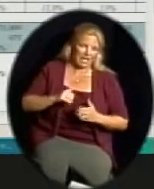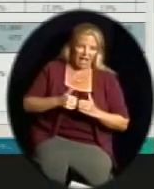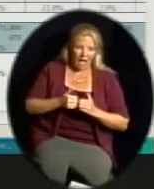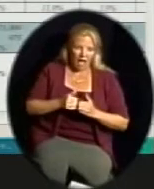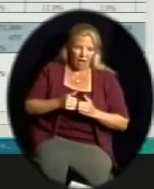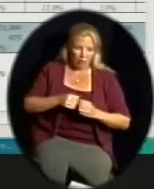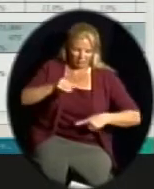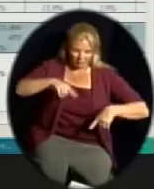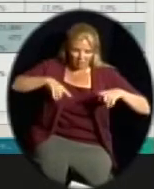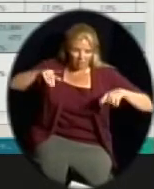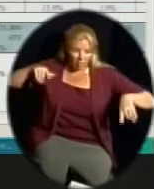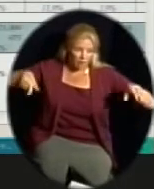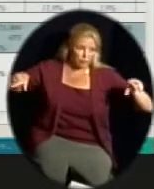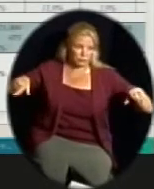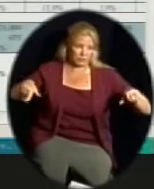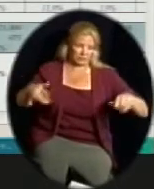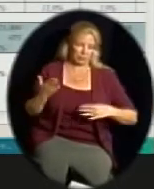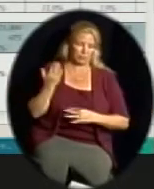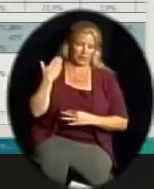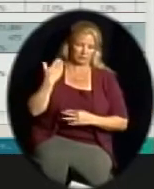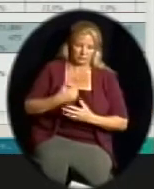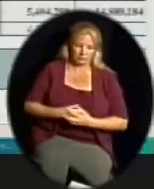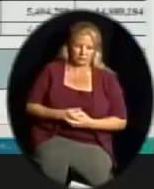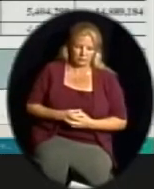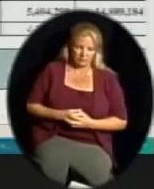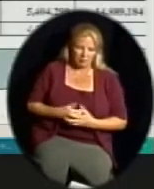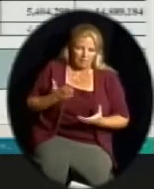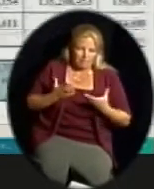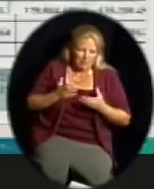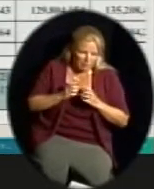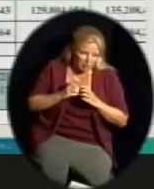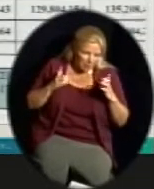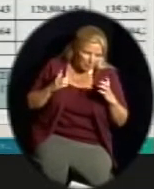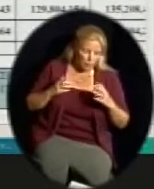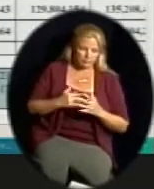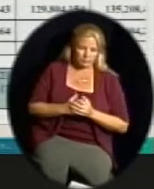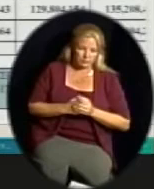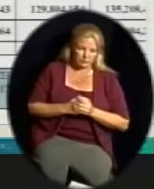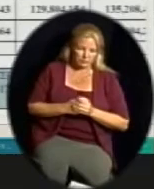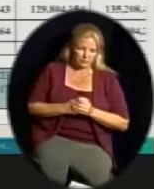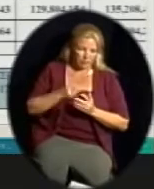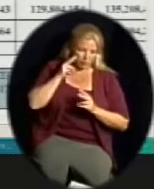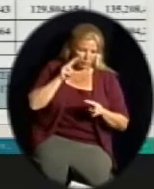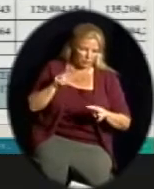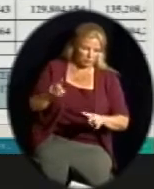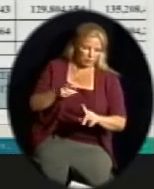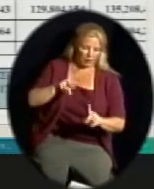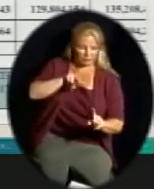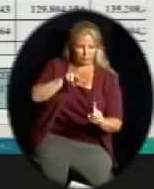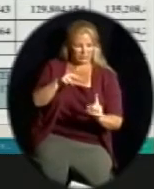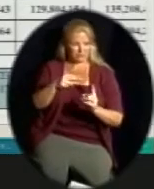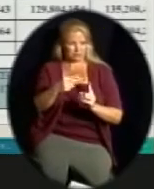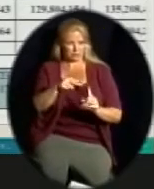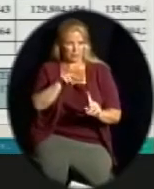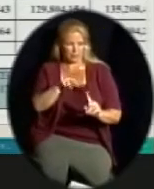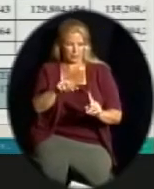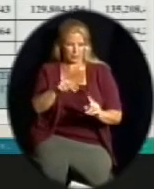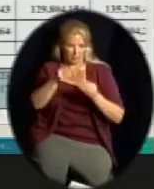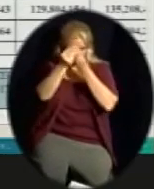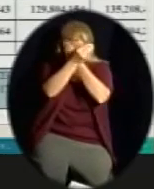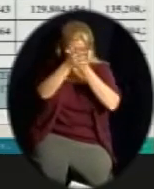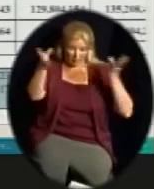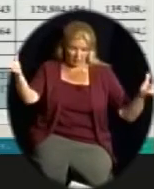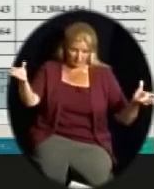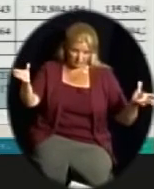percentage standpoint. So what we've tried to do, and I might go one larger, is we have looked at it from the standpoint of providing information on the base